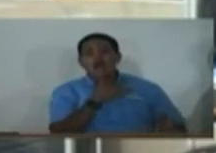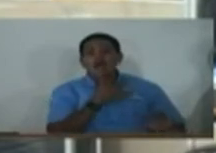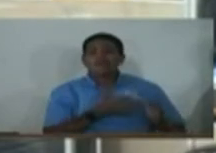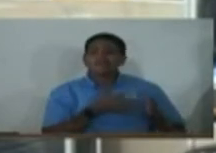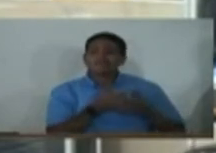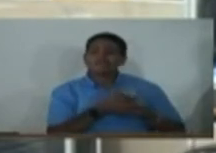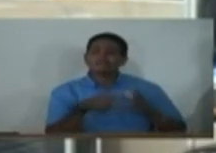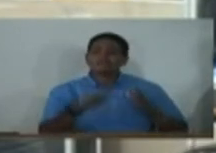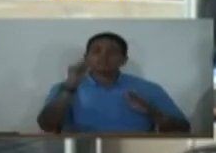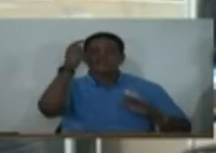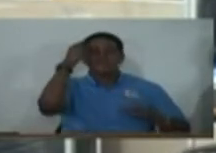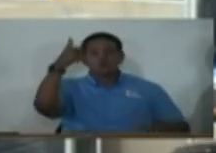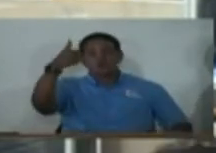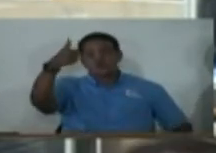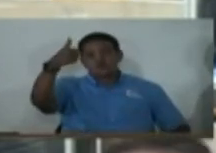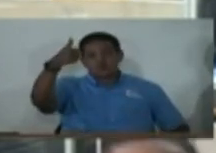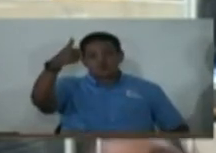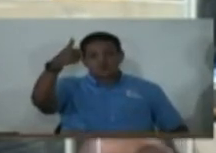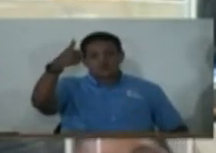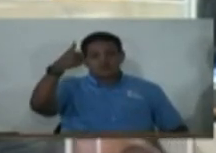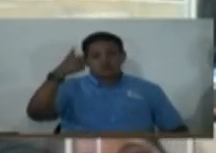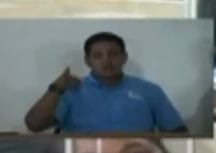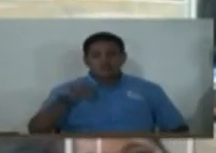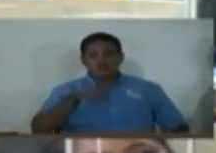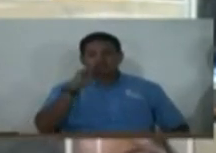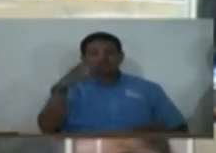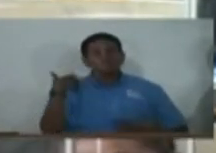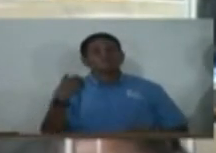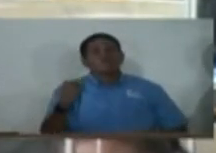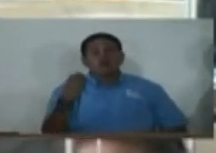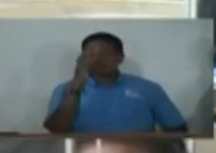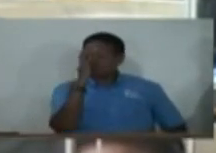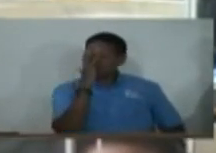government is good, and we strive.